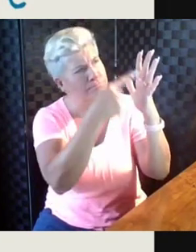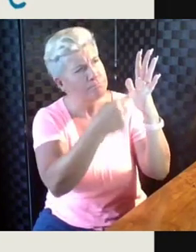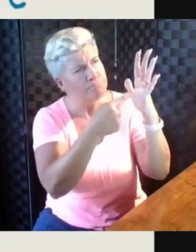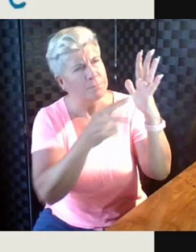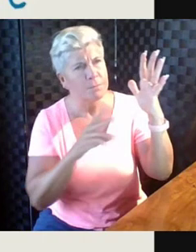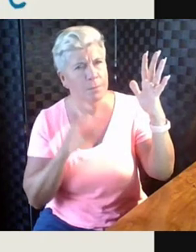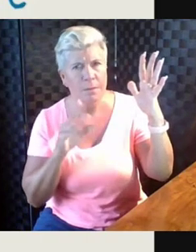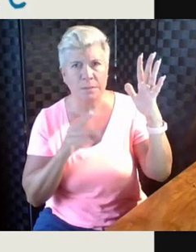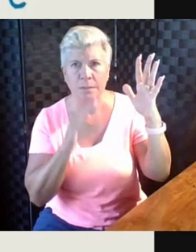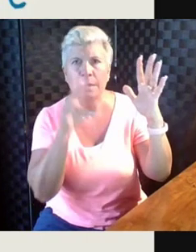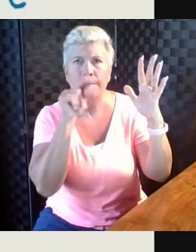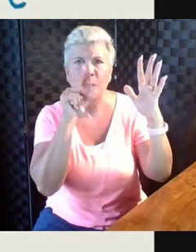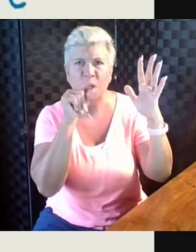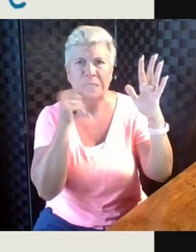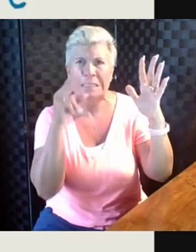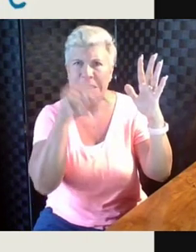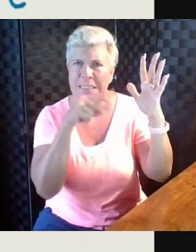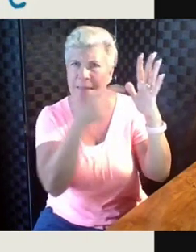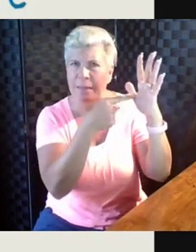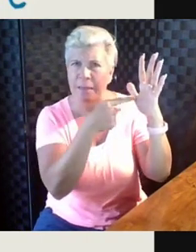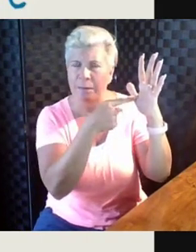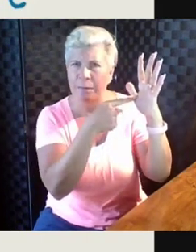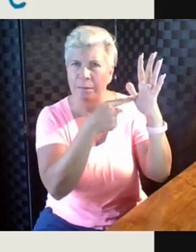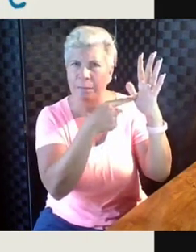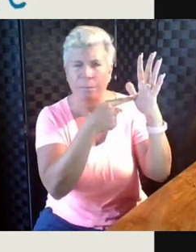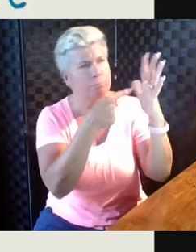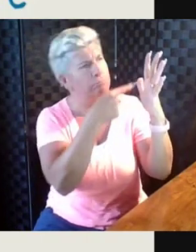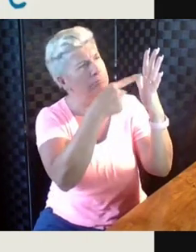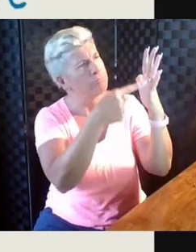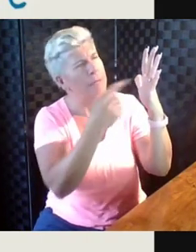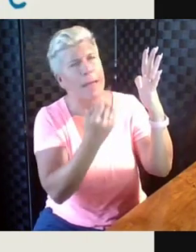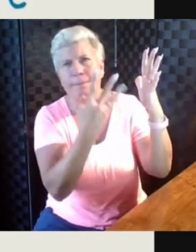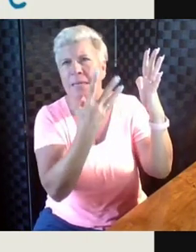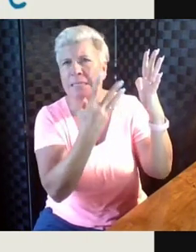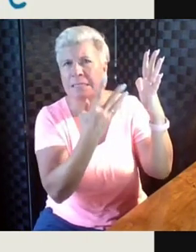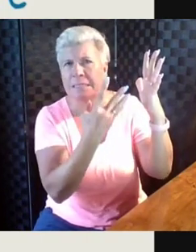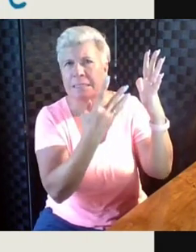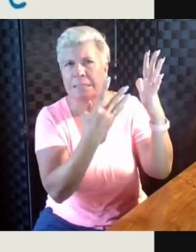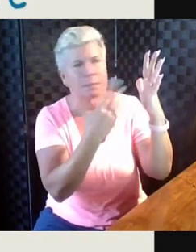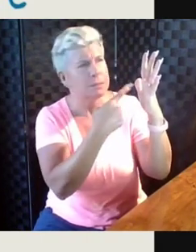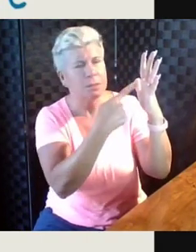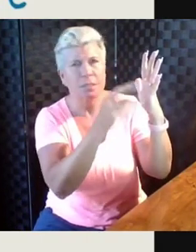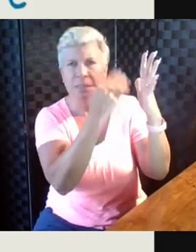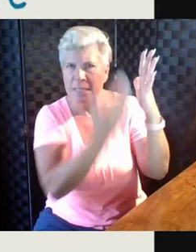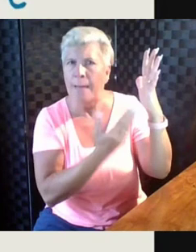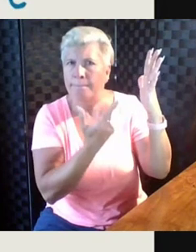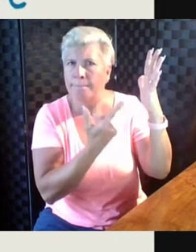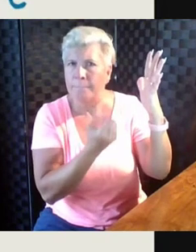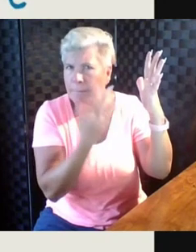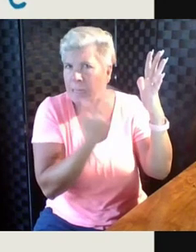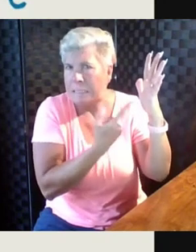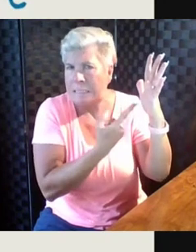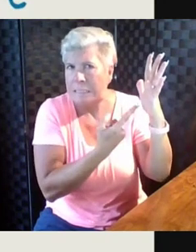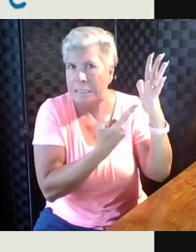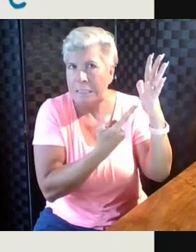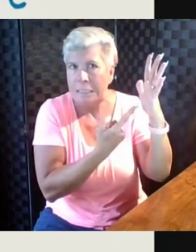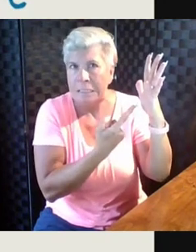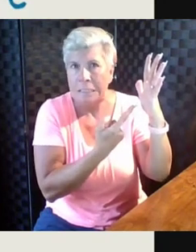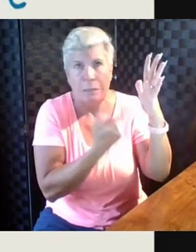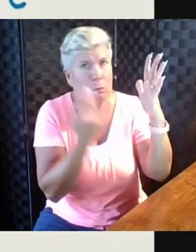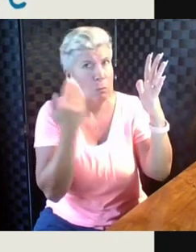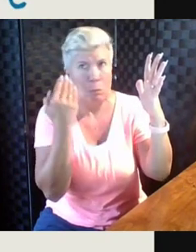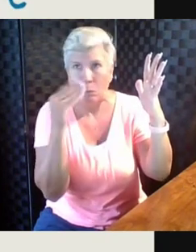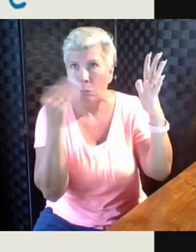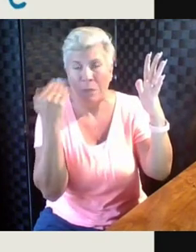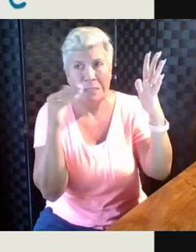we stopped. Now, I see that it says some birds. How many birds is that? Well, the problem